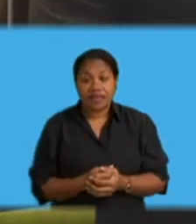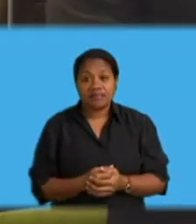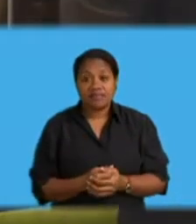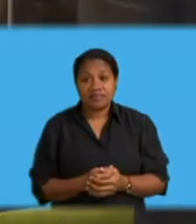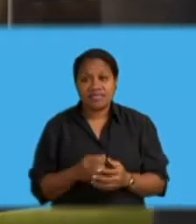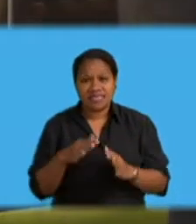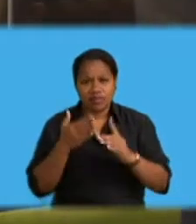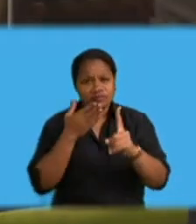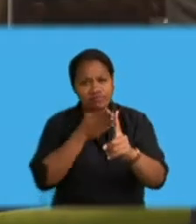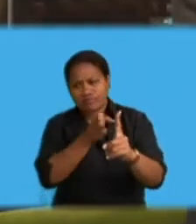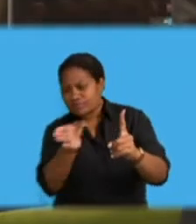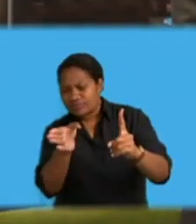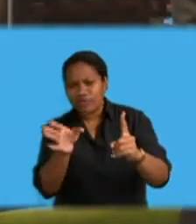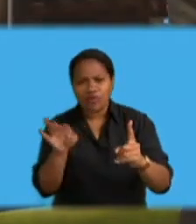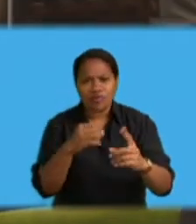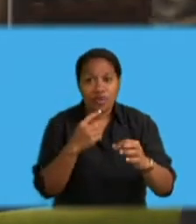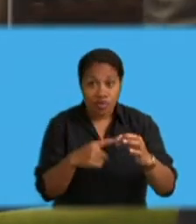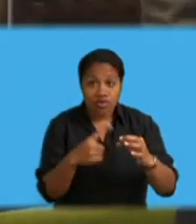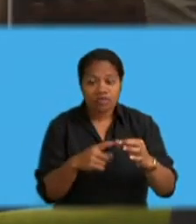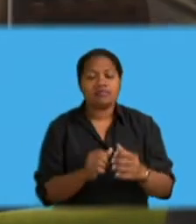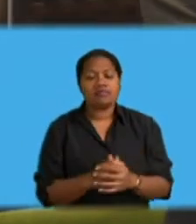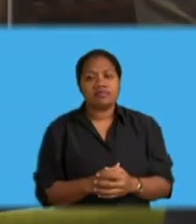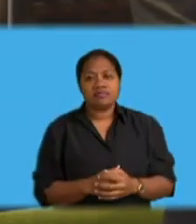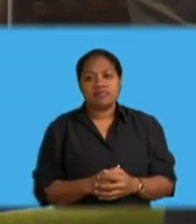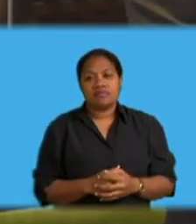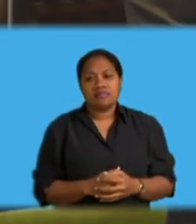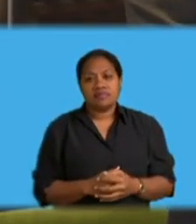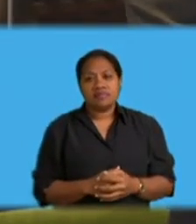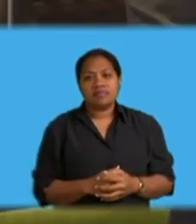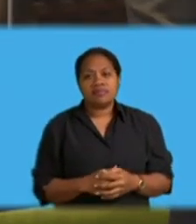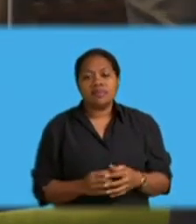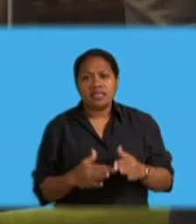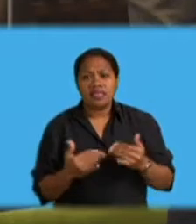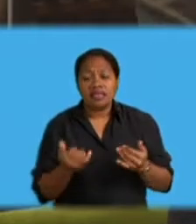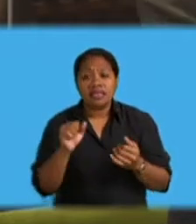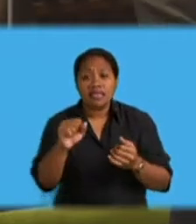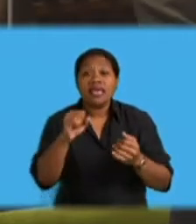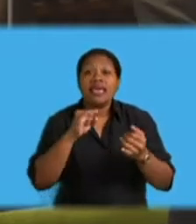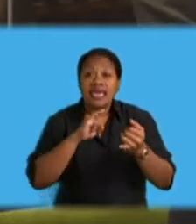itself, there has been publicly stated that SPC actually was